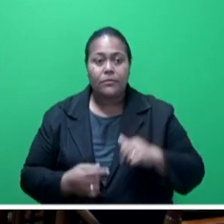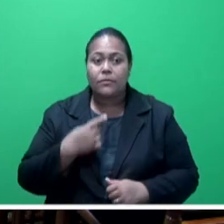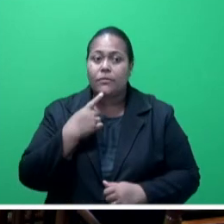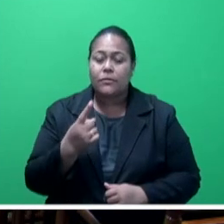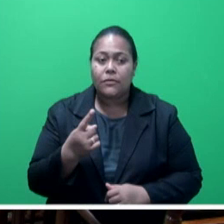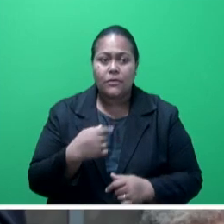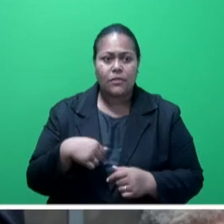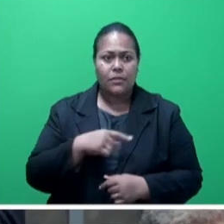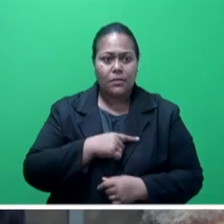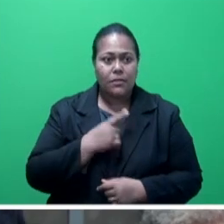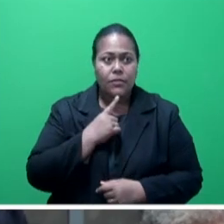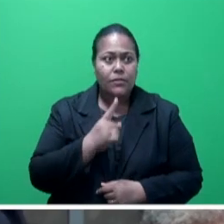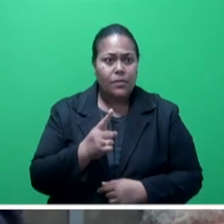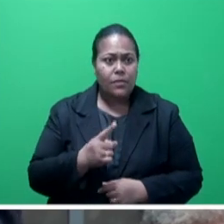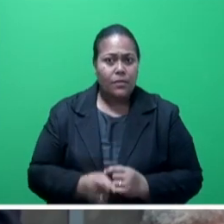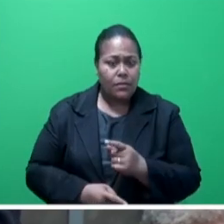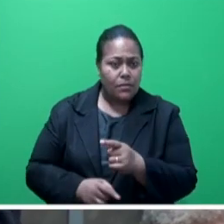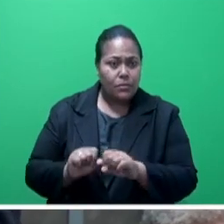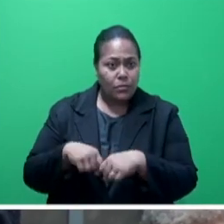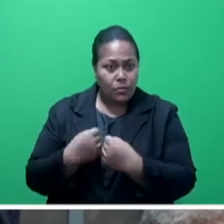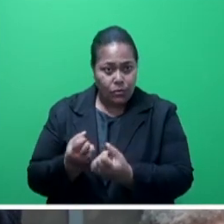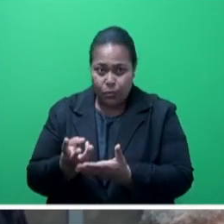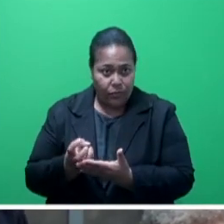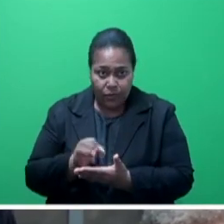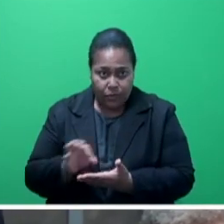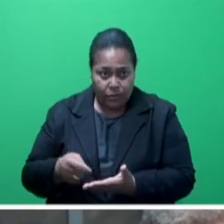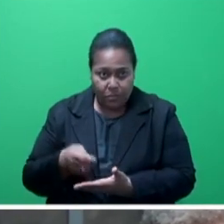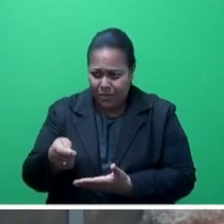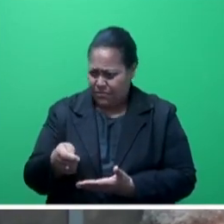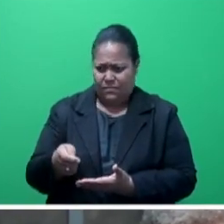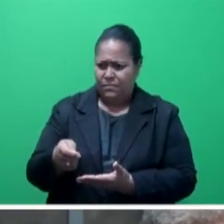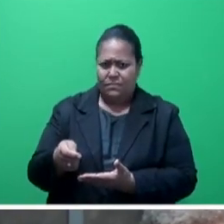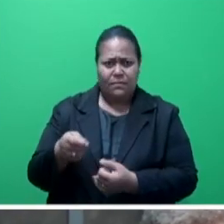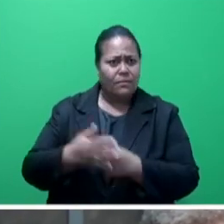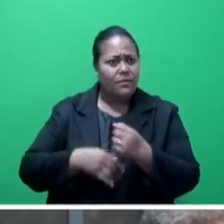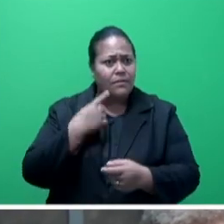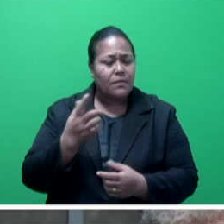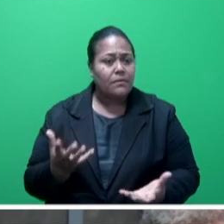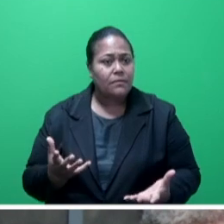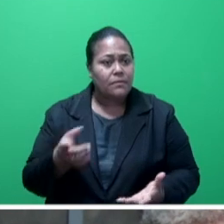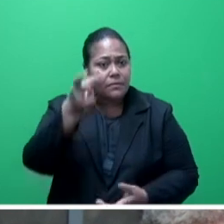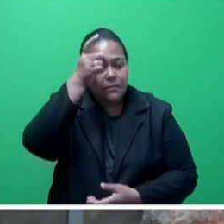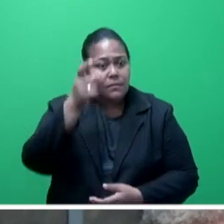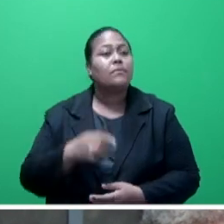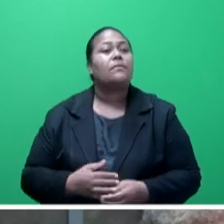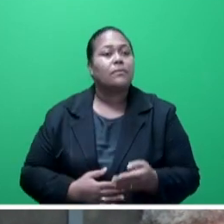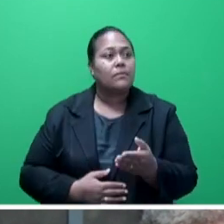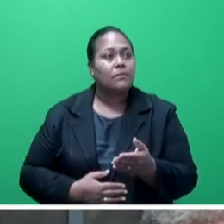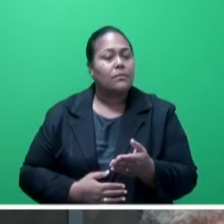we said that social welfare should not be paid. Nobody said that. Nobody said that. What's your point of